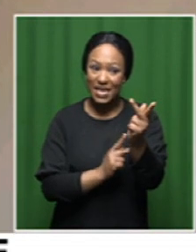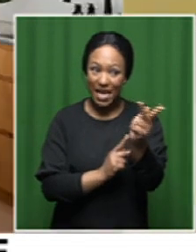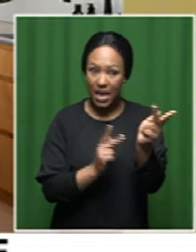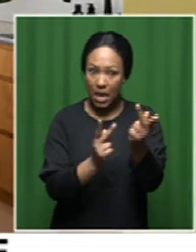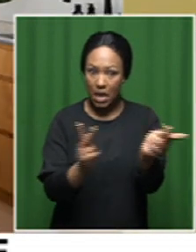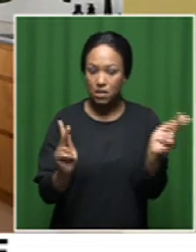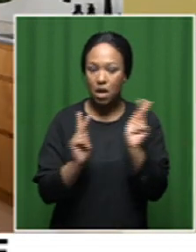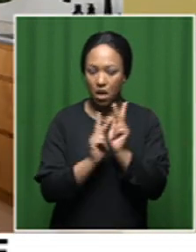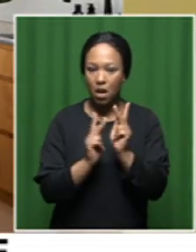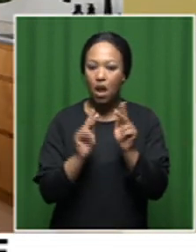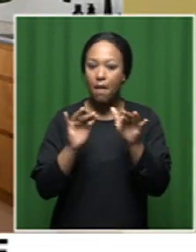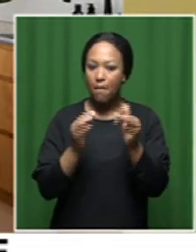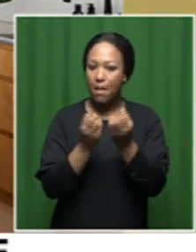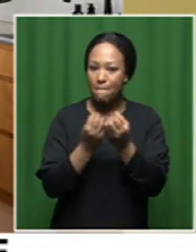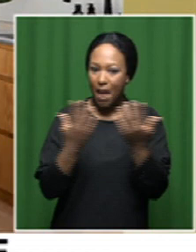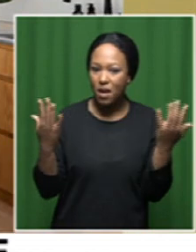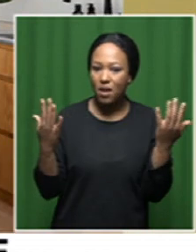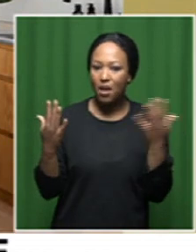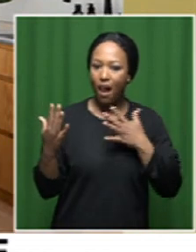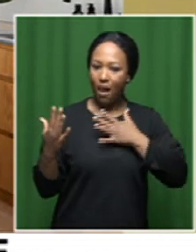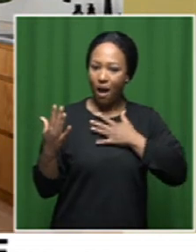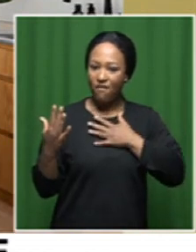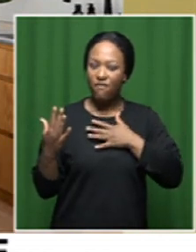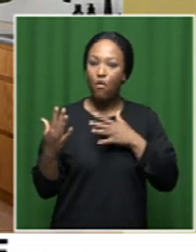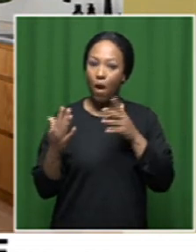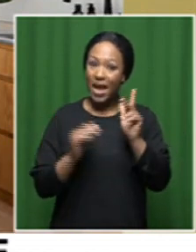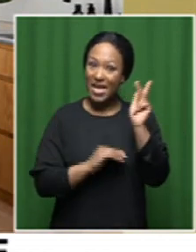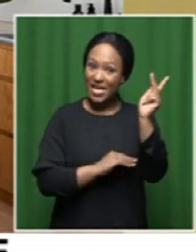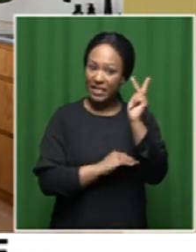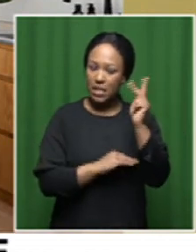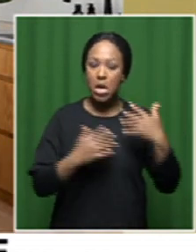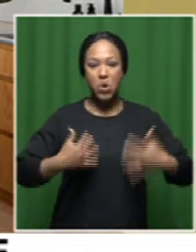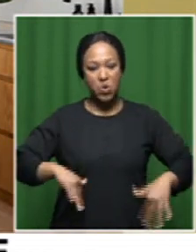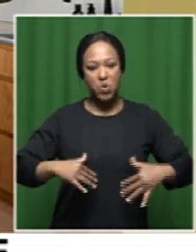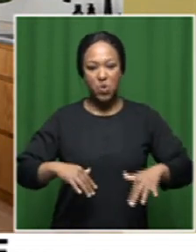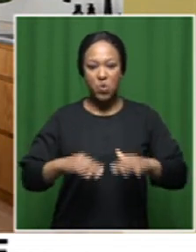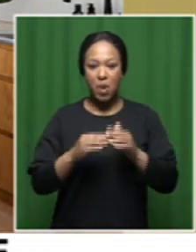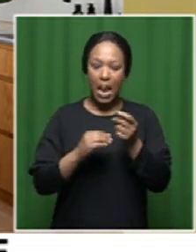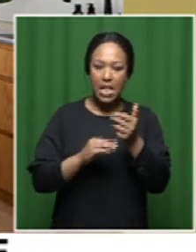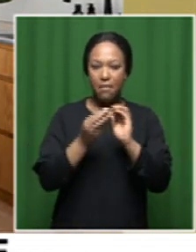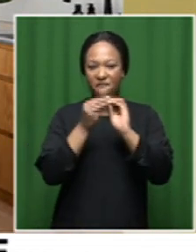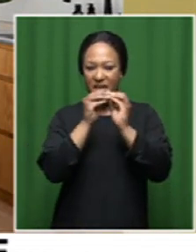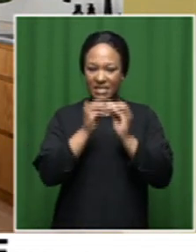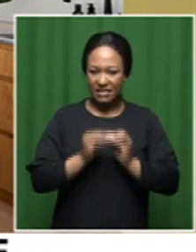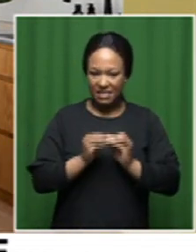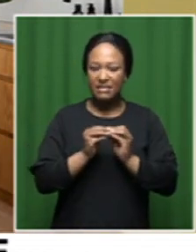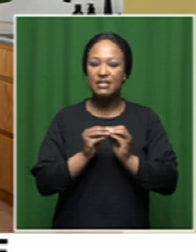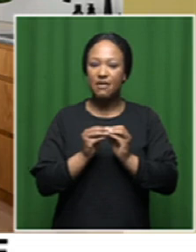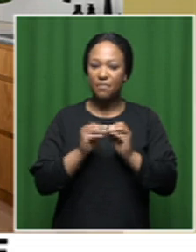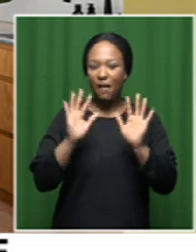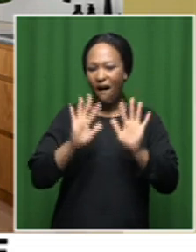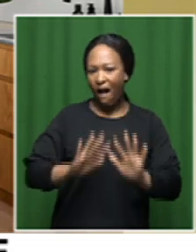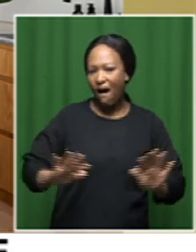think people know that a kitchen really sells a home. So taking a look at slight upgrades, maybe change the splashback, extra